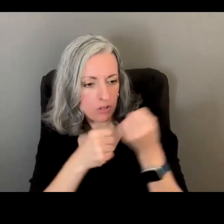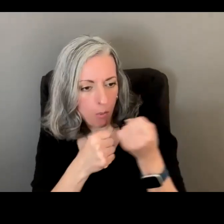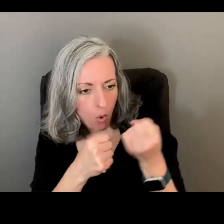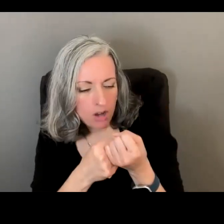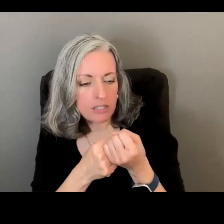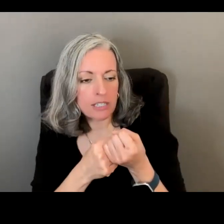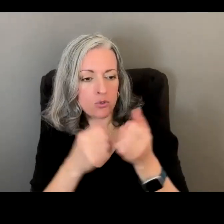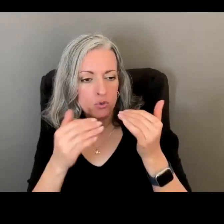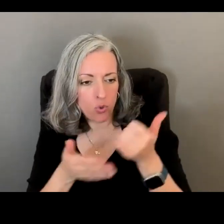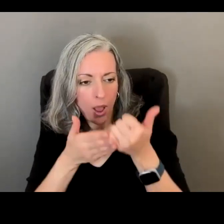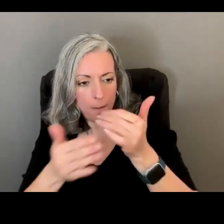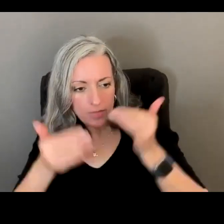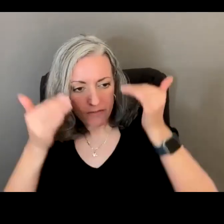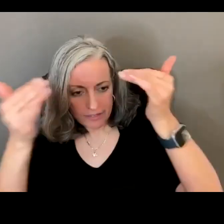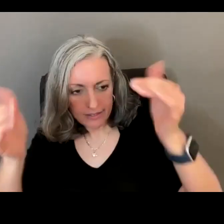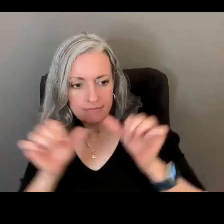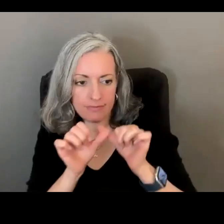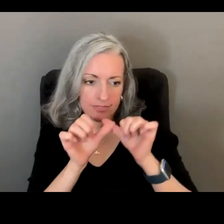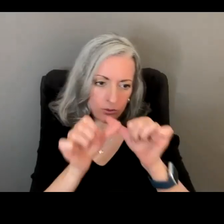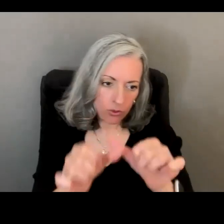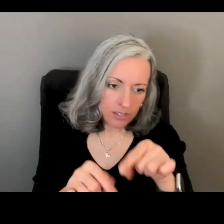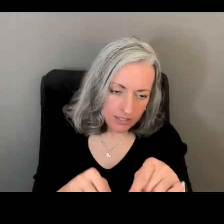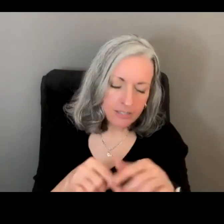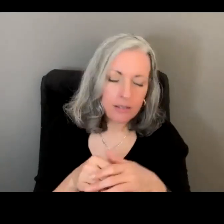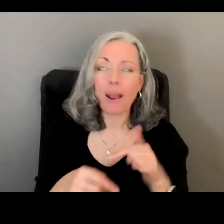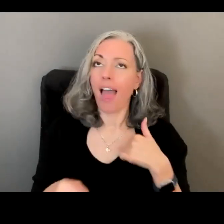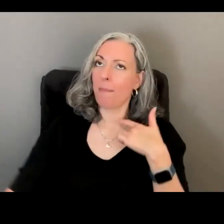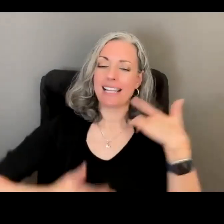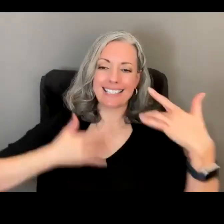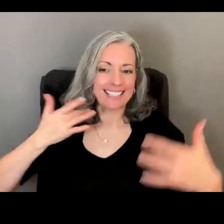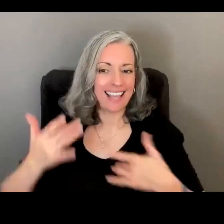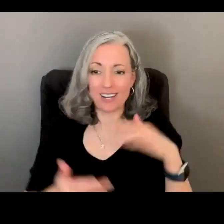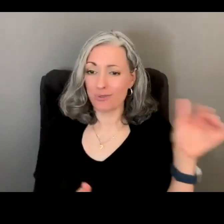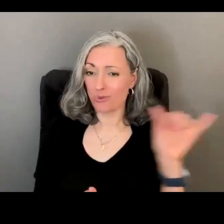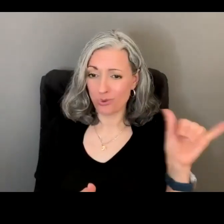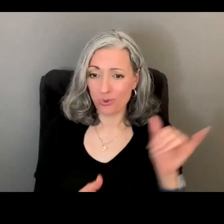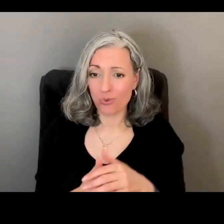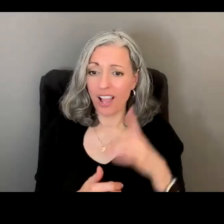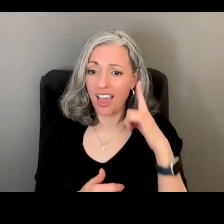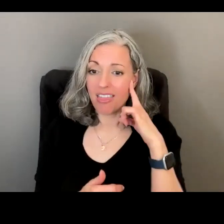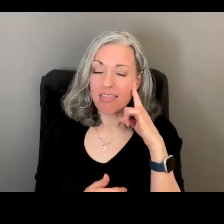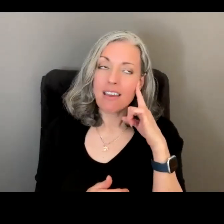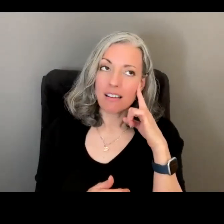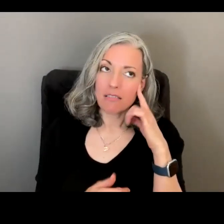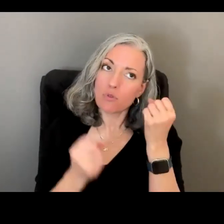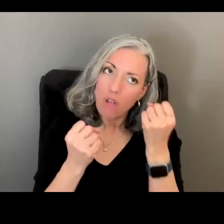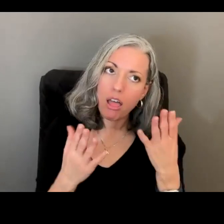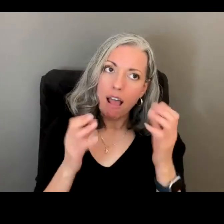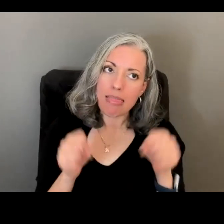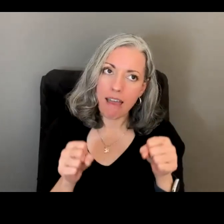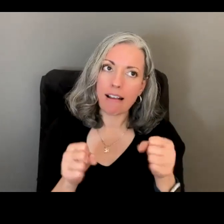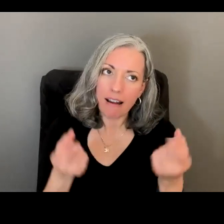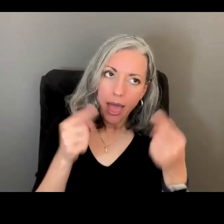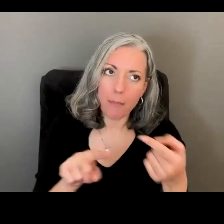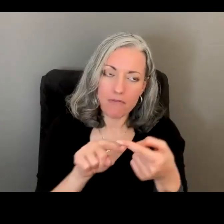lift this, sustain this. But I'm very excited about it as well. I think there's a lot that can come from